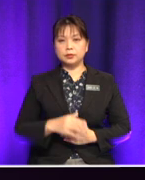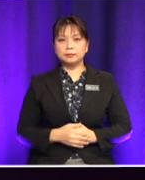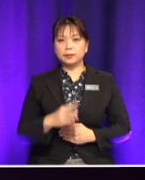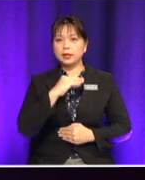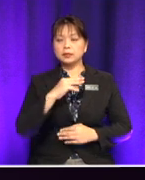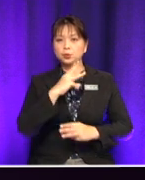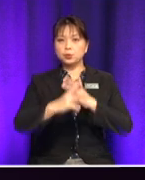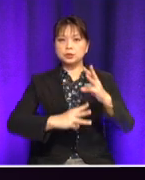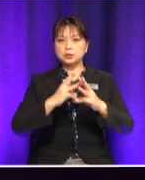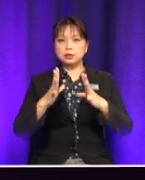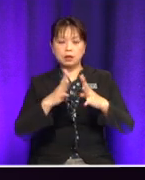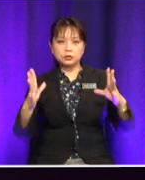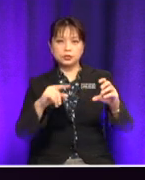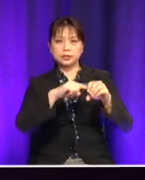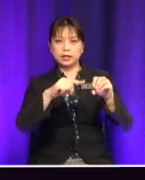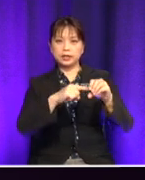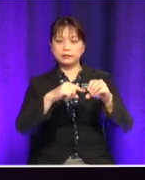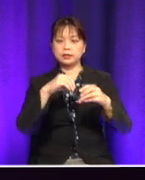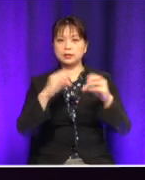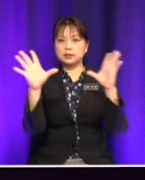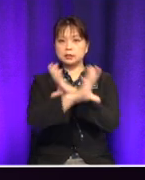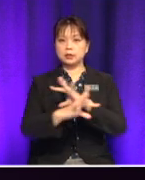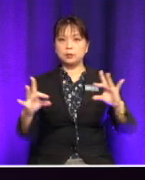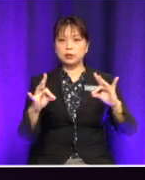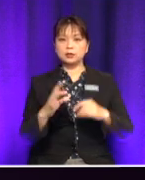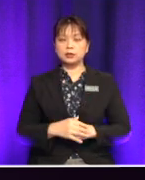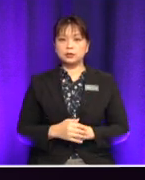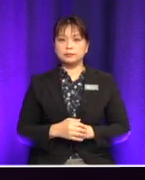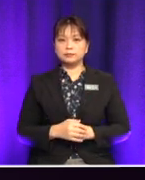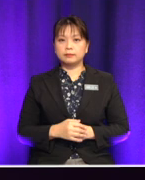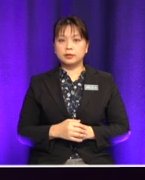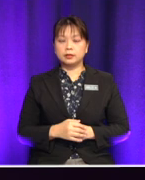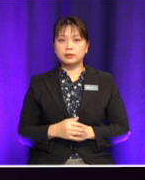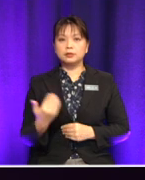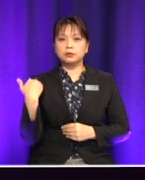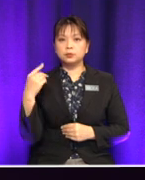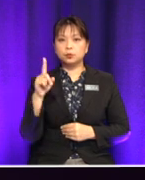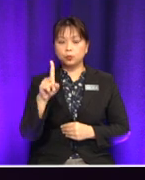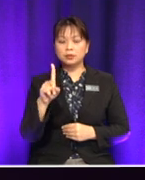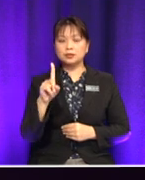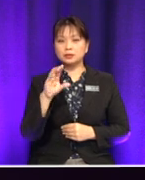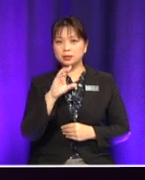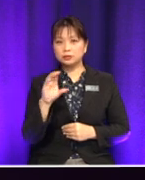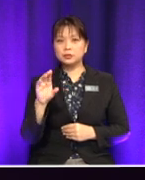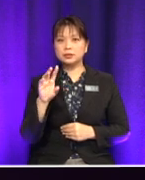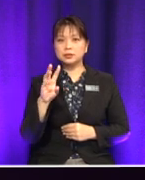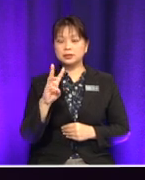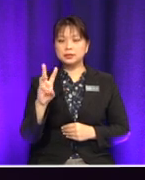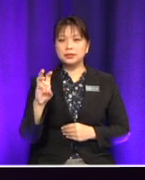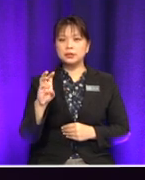largest caves in the world, Sarawak Chamber, with an area of over 164,000 square